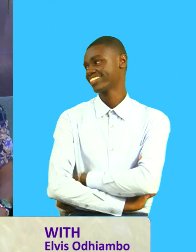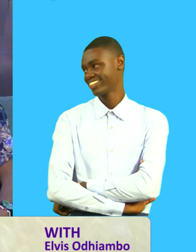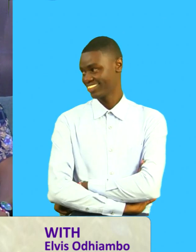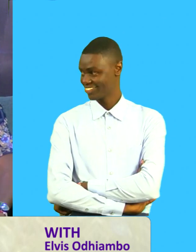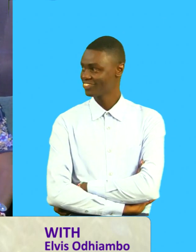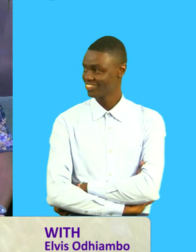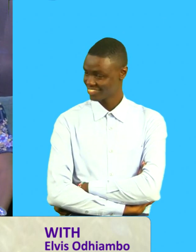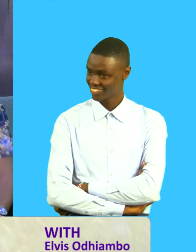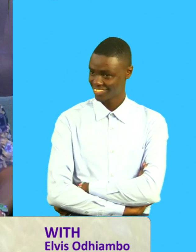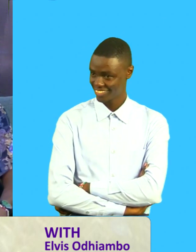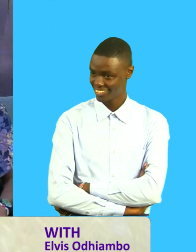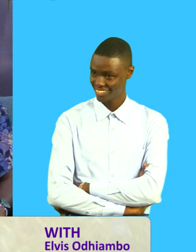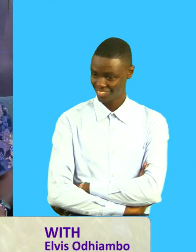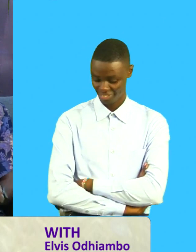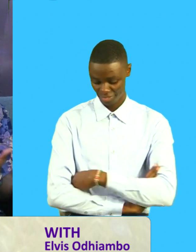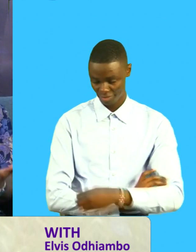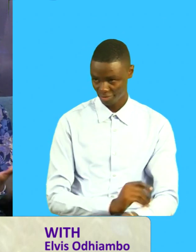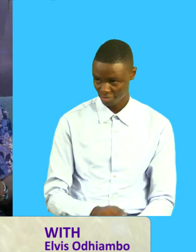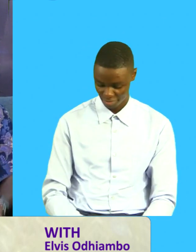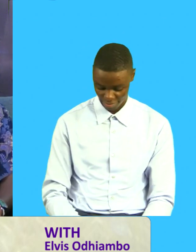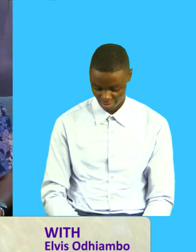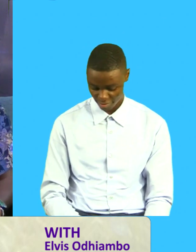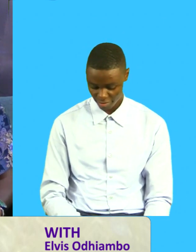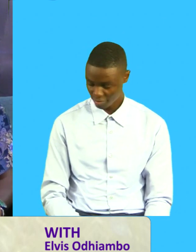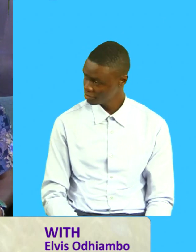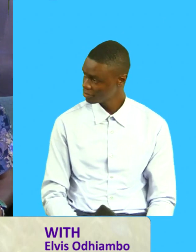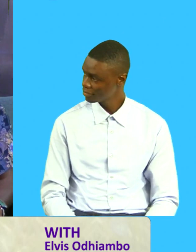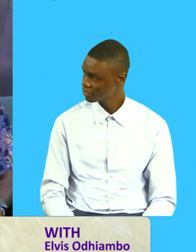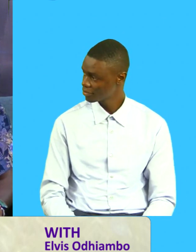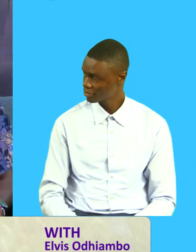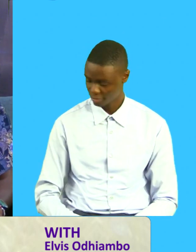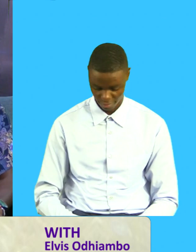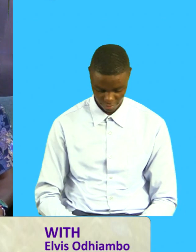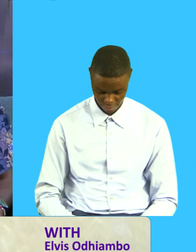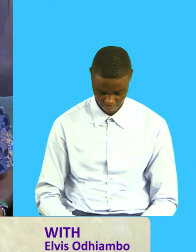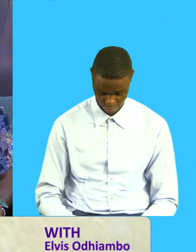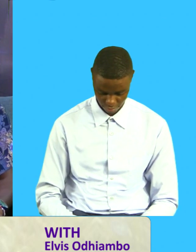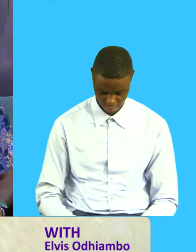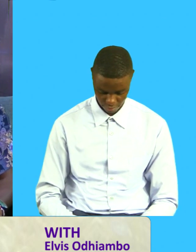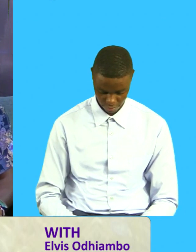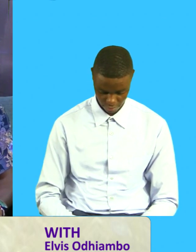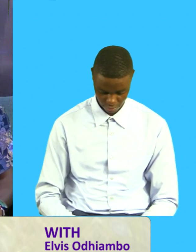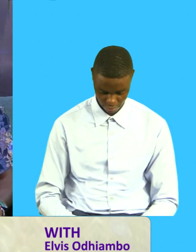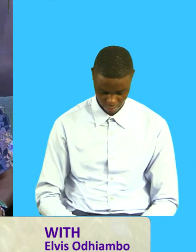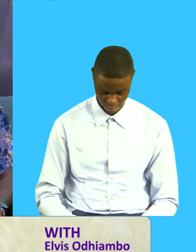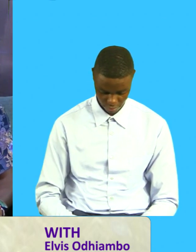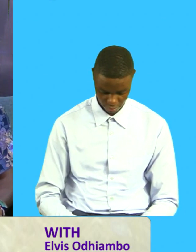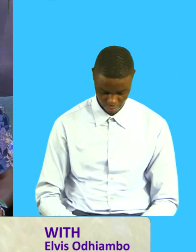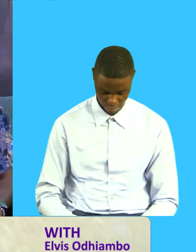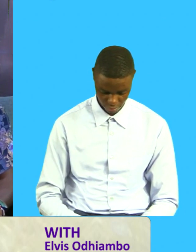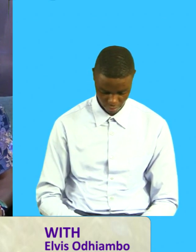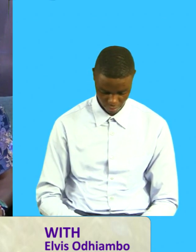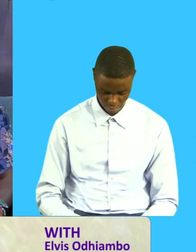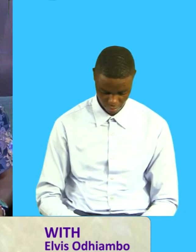I have both negative and positive comments to give. I want to first take the